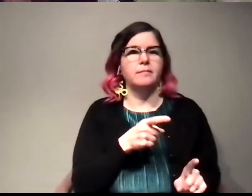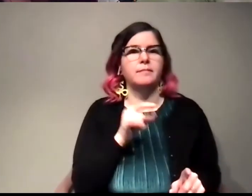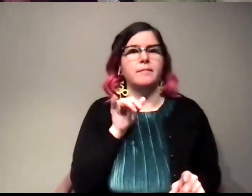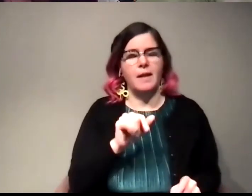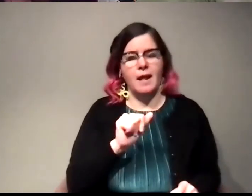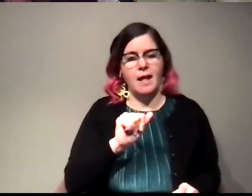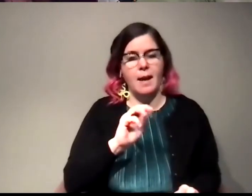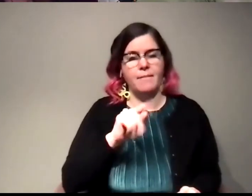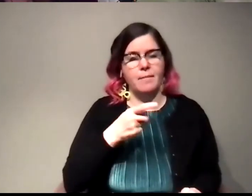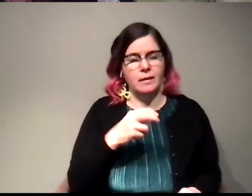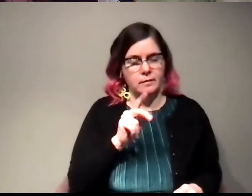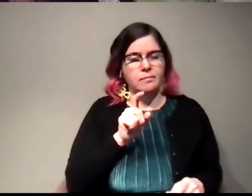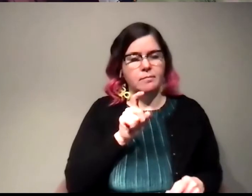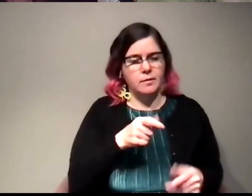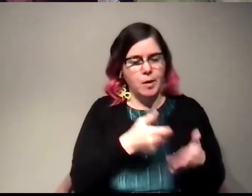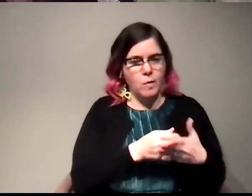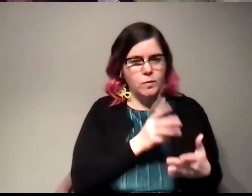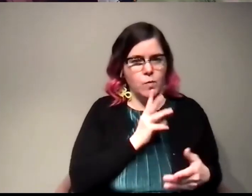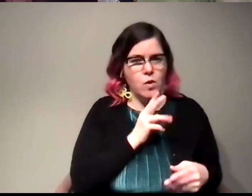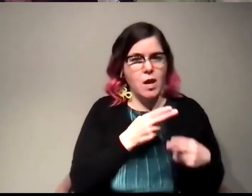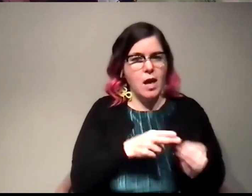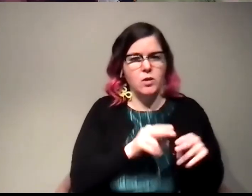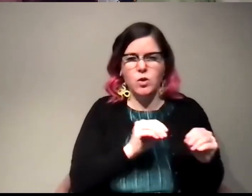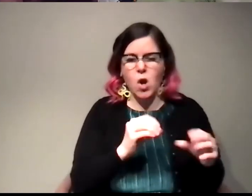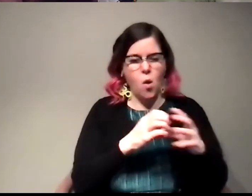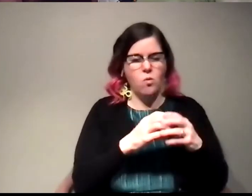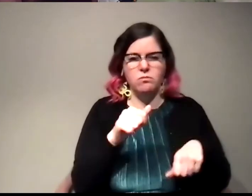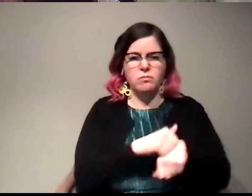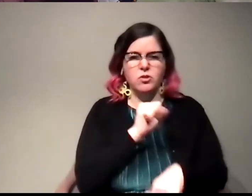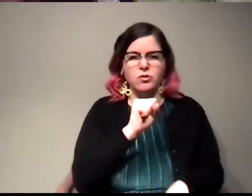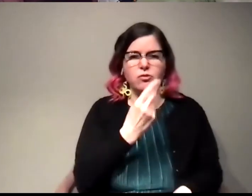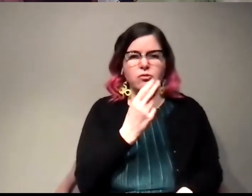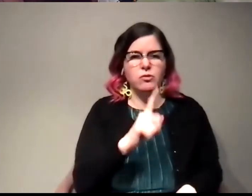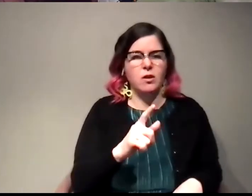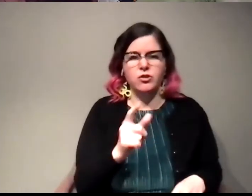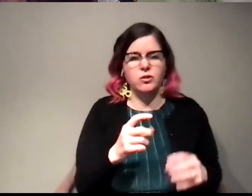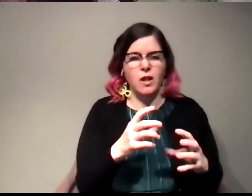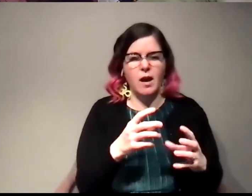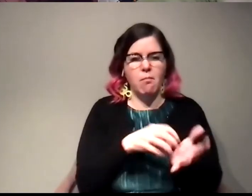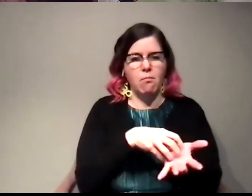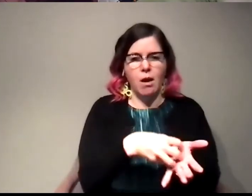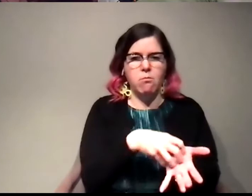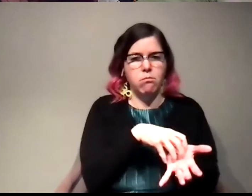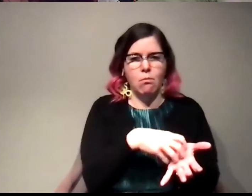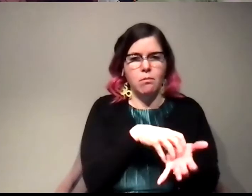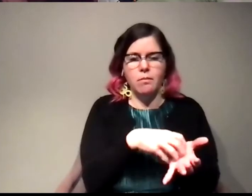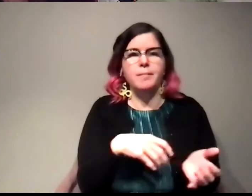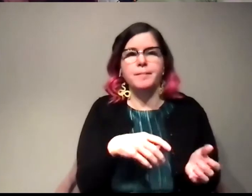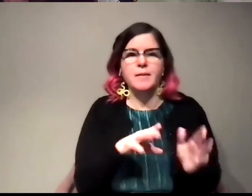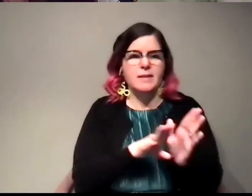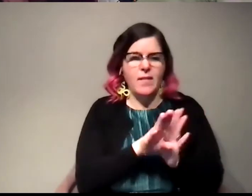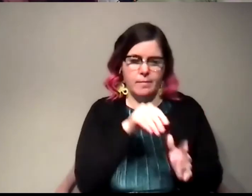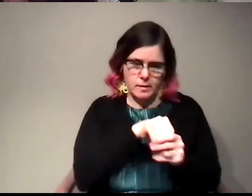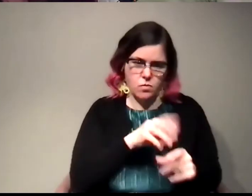they need to be close to the water. Their eggs do not have shells. They kind of look like a just blob of jelly, and they develop directly in the